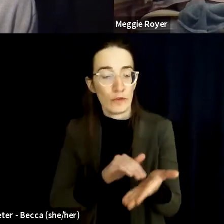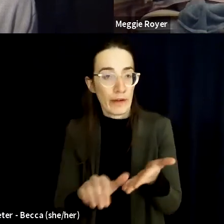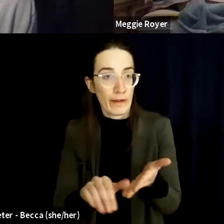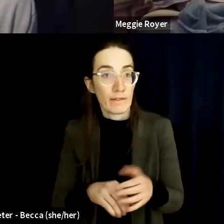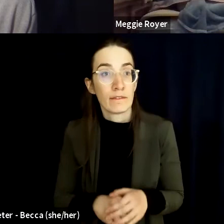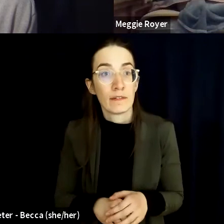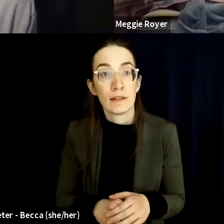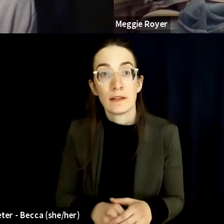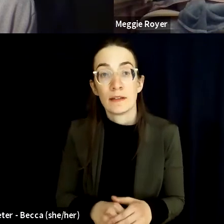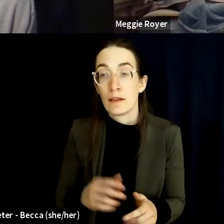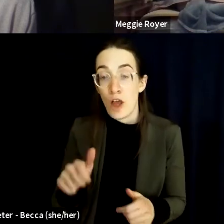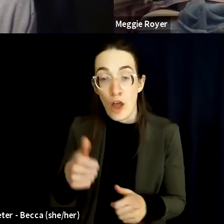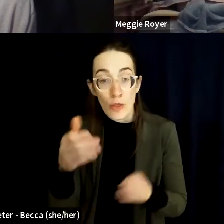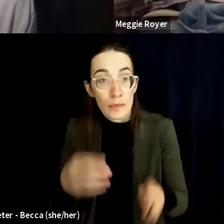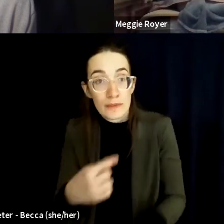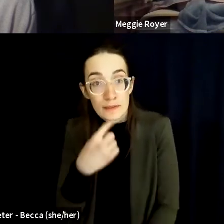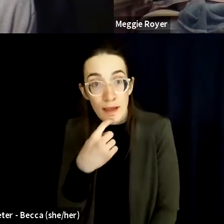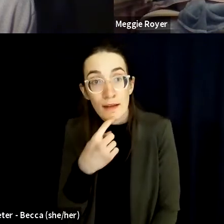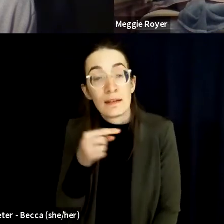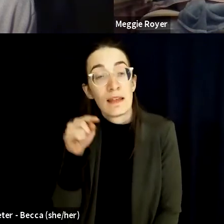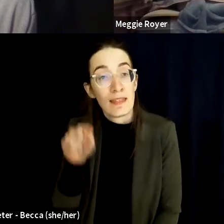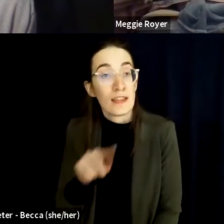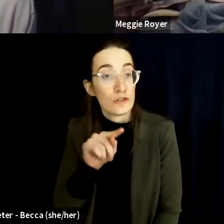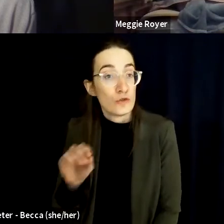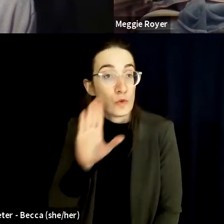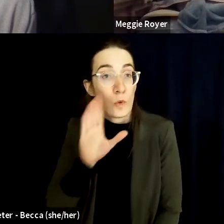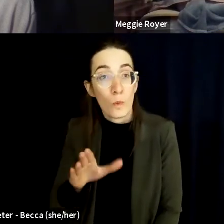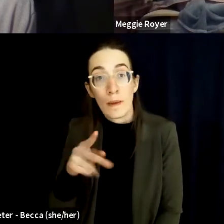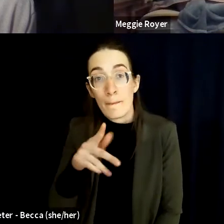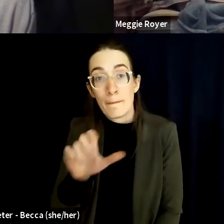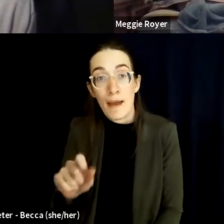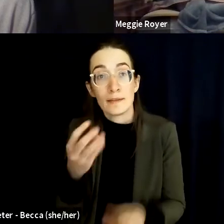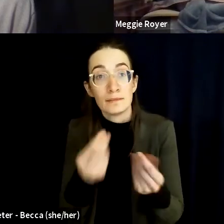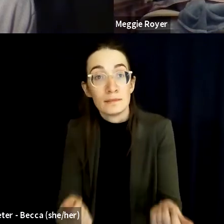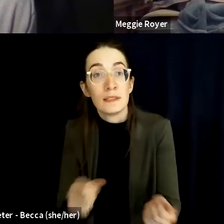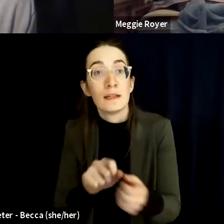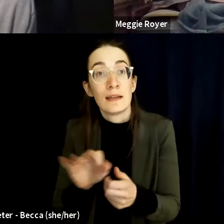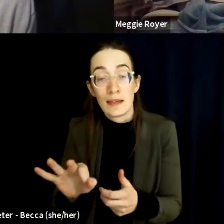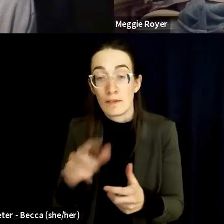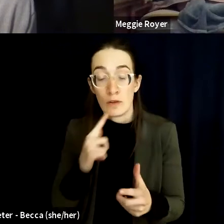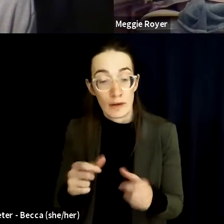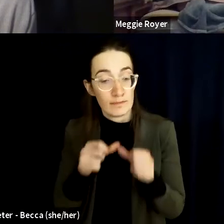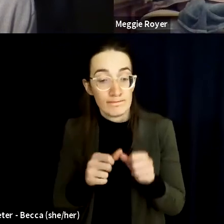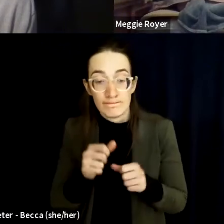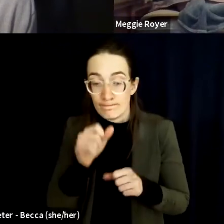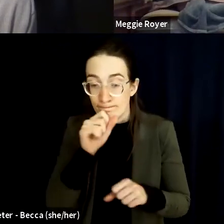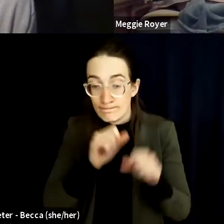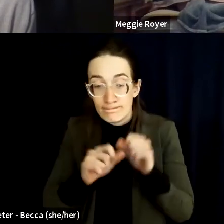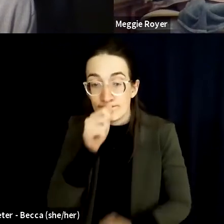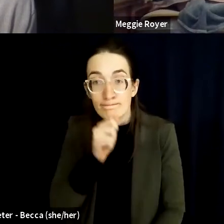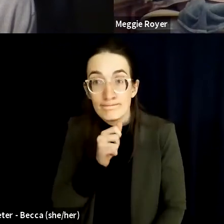shall pass. If all you did today was hold yourself together, that is enough. And then Hakuna Matata.